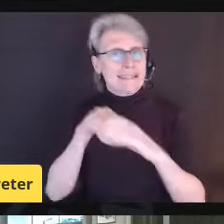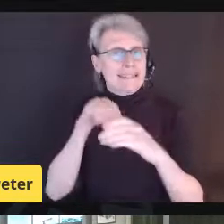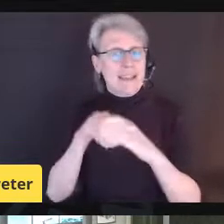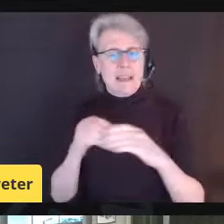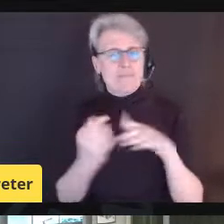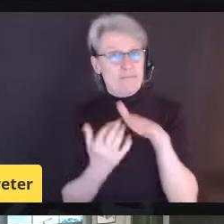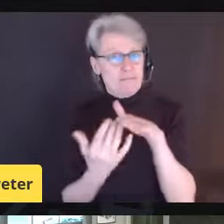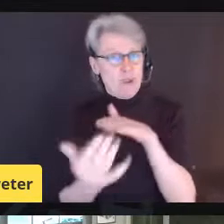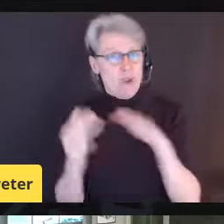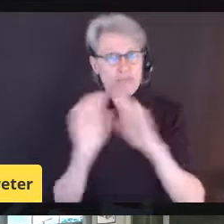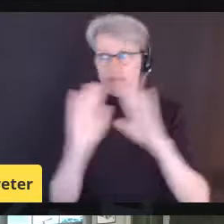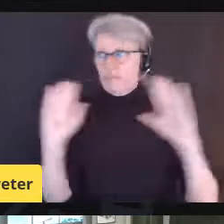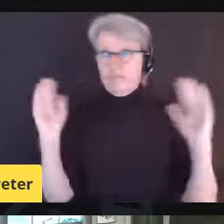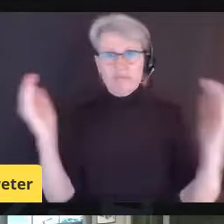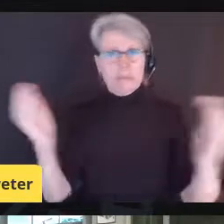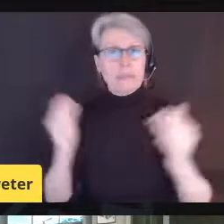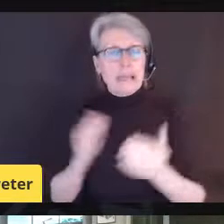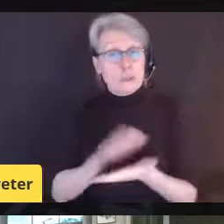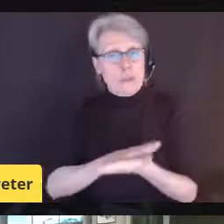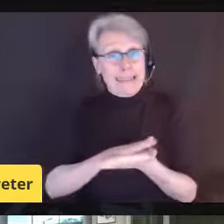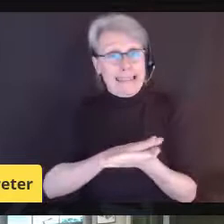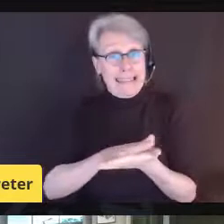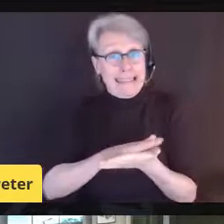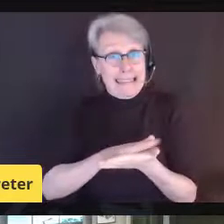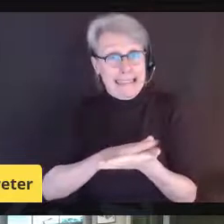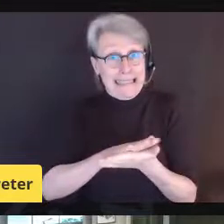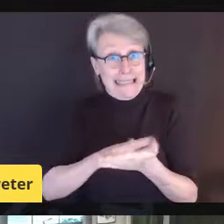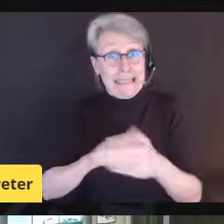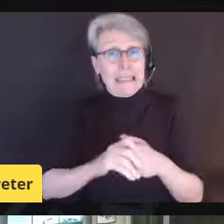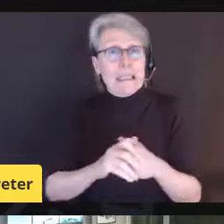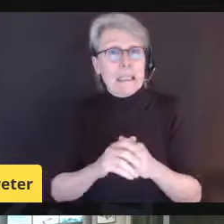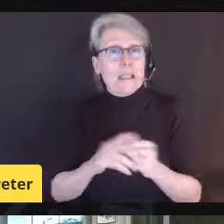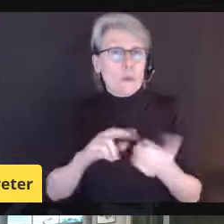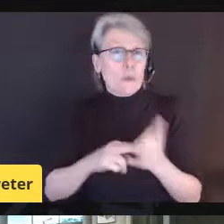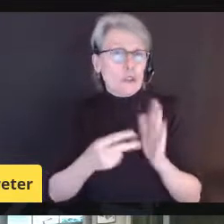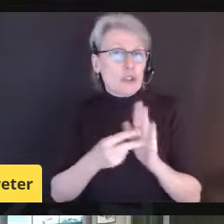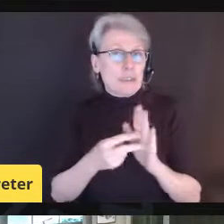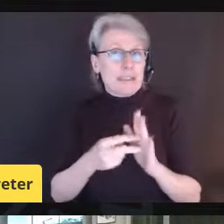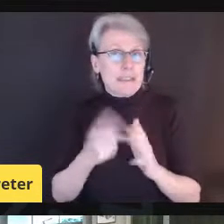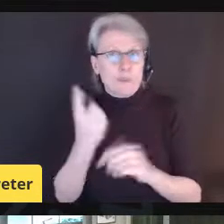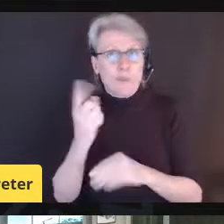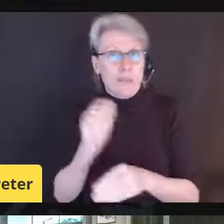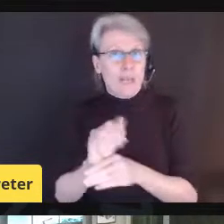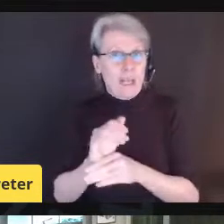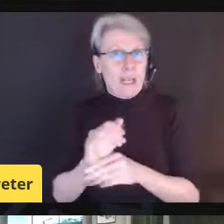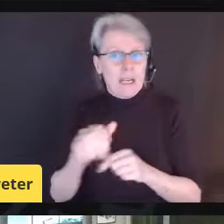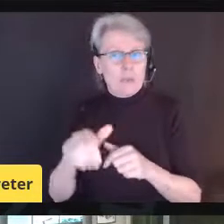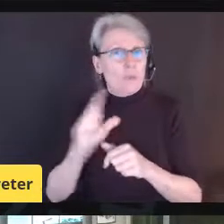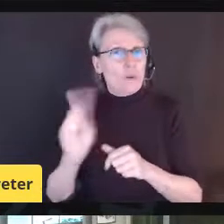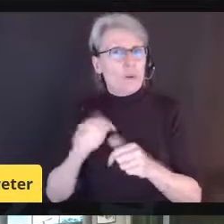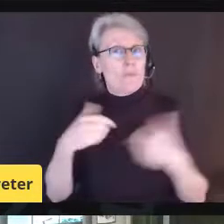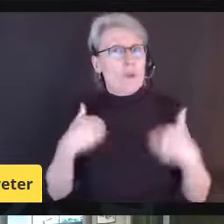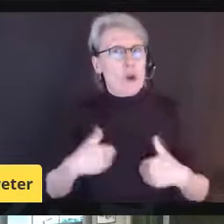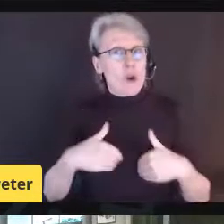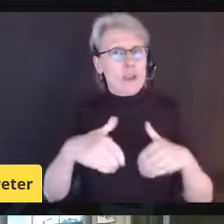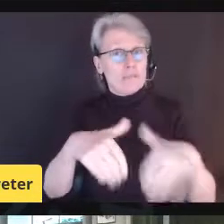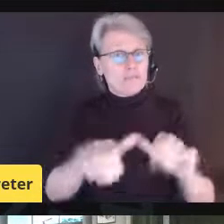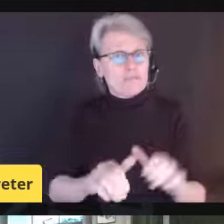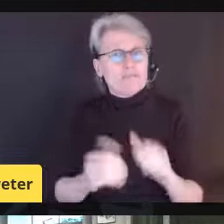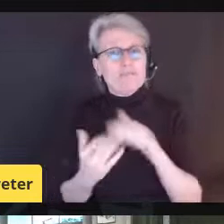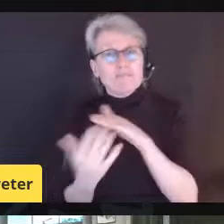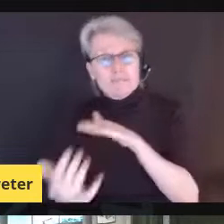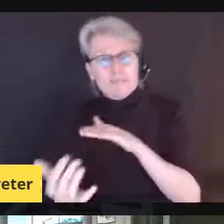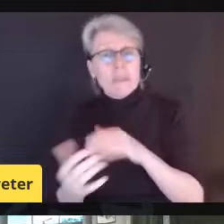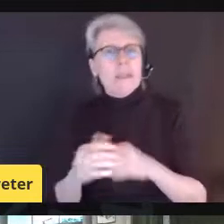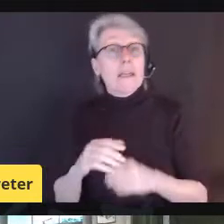I had to spend the night on the cemetery by myself. And this is the largest cemetery